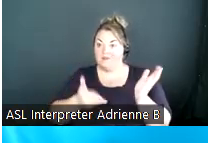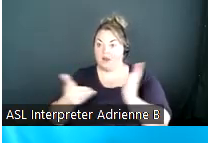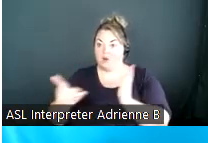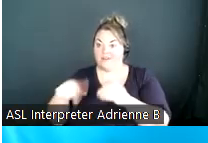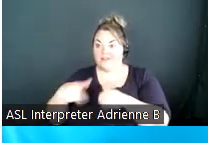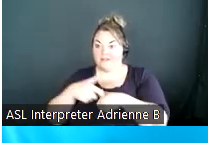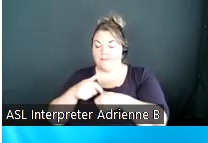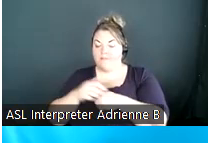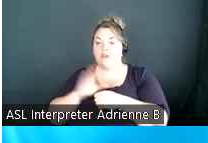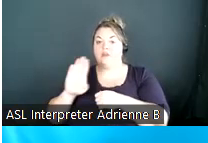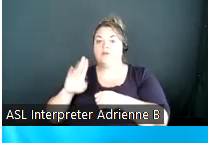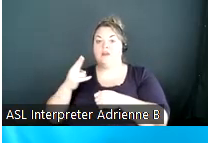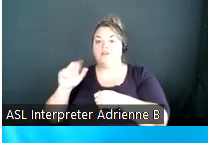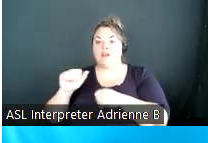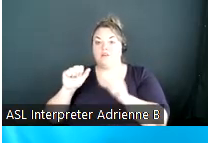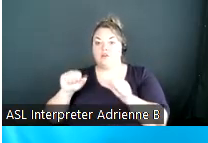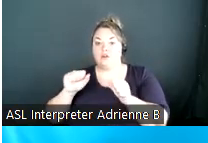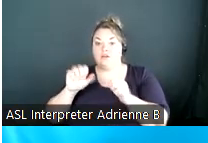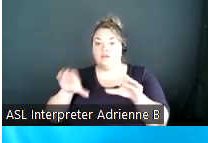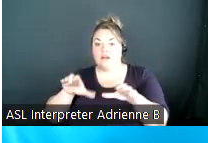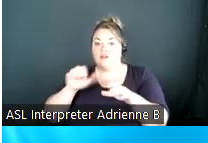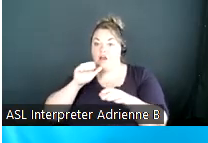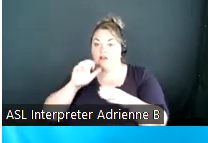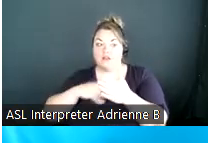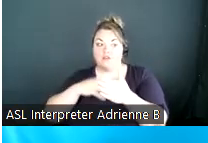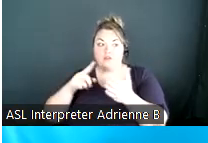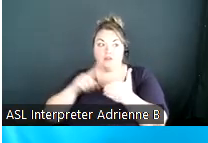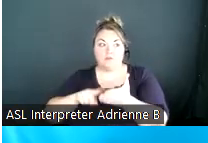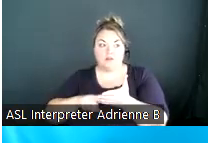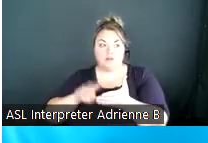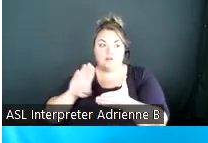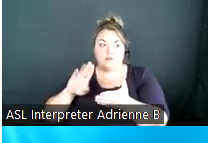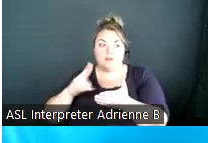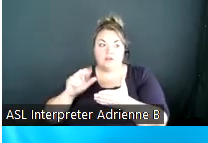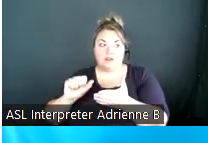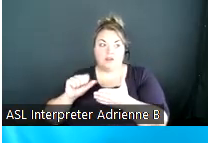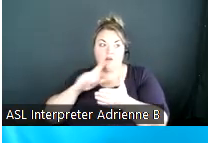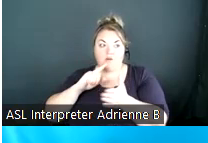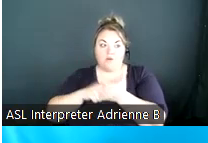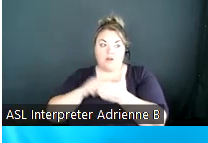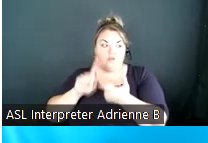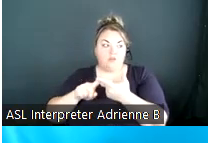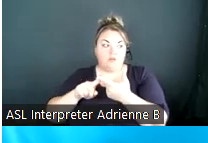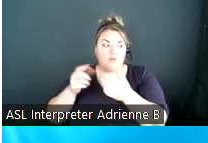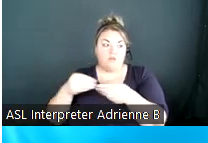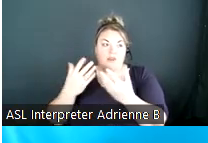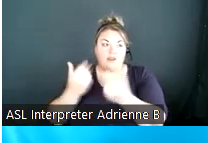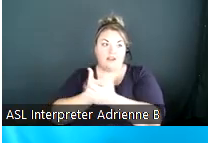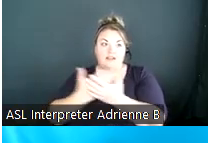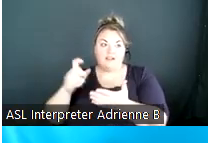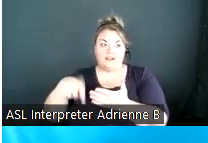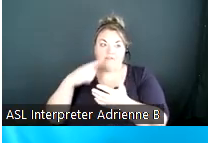The BHA may conduct unscheduled inspections. BHEs are required to provide anything needed for